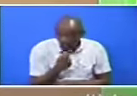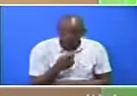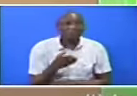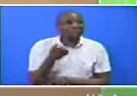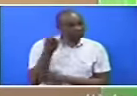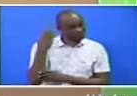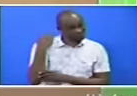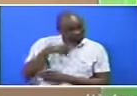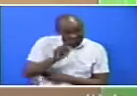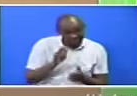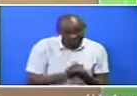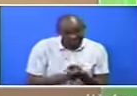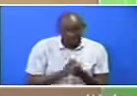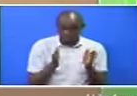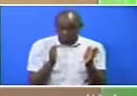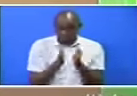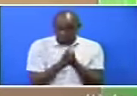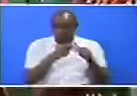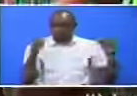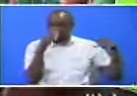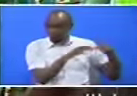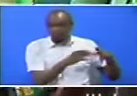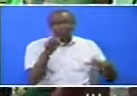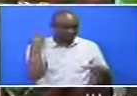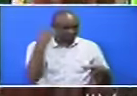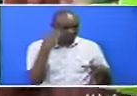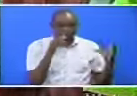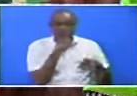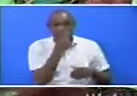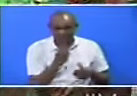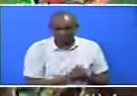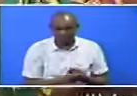in time had aligned herself with the opposition.